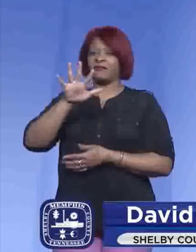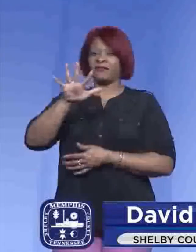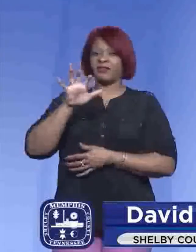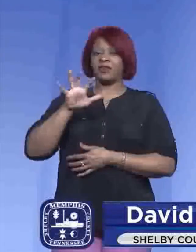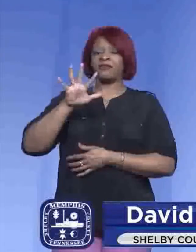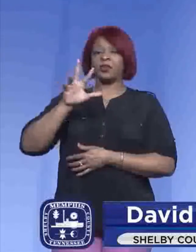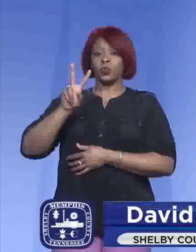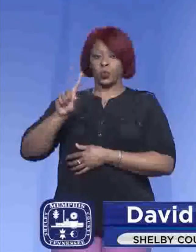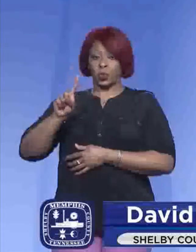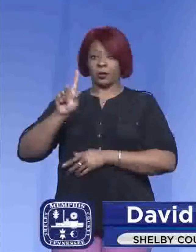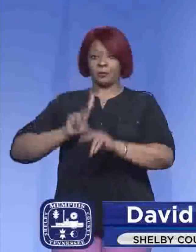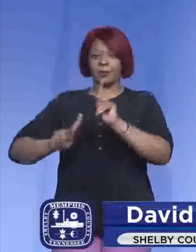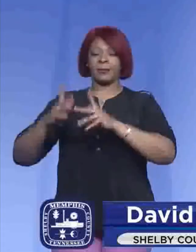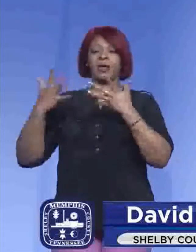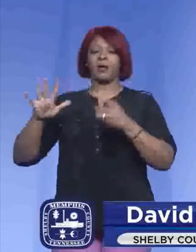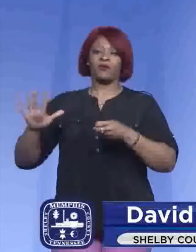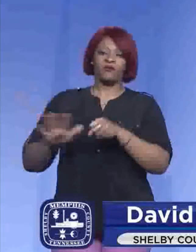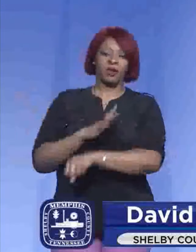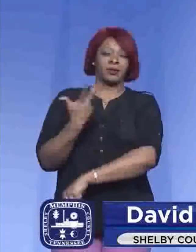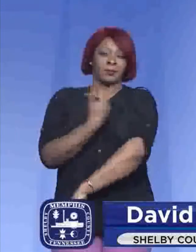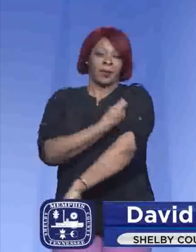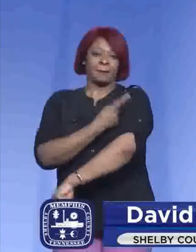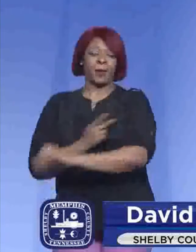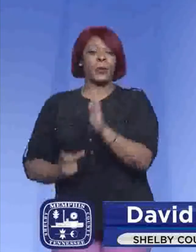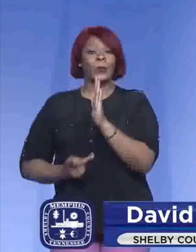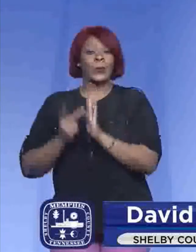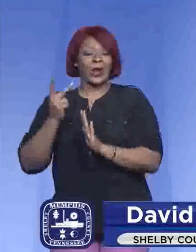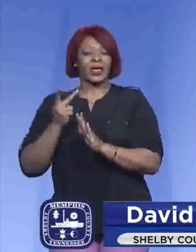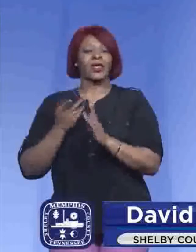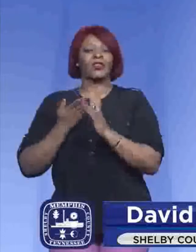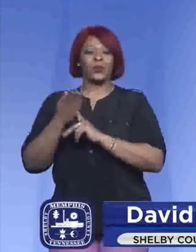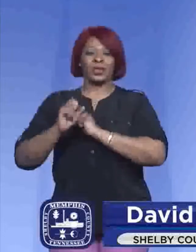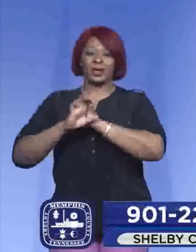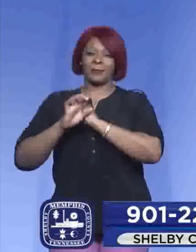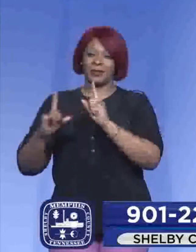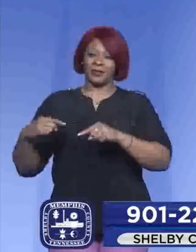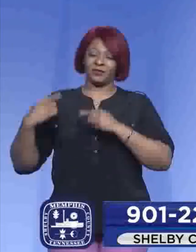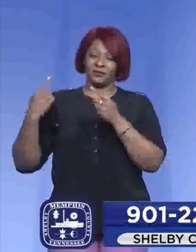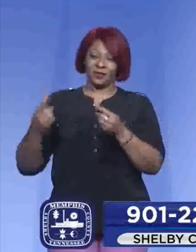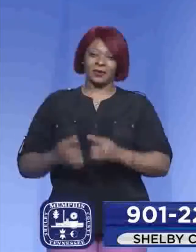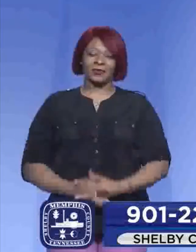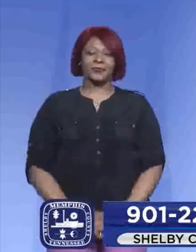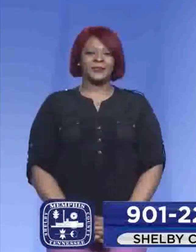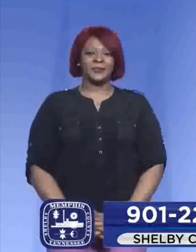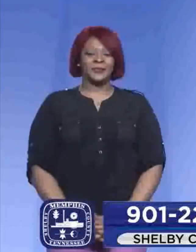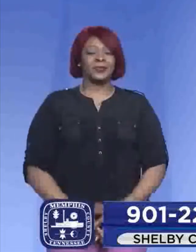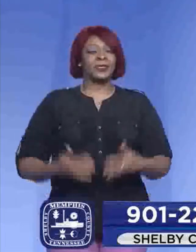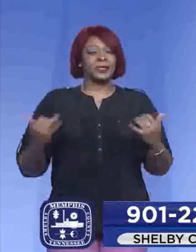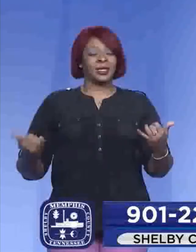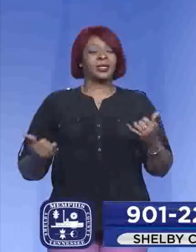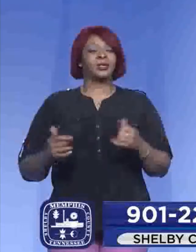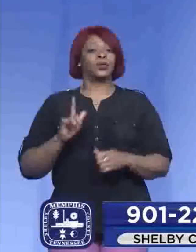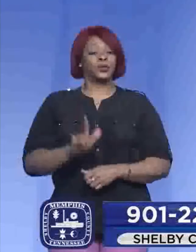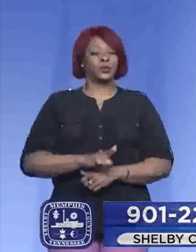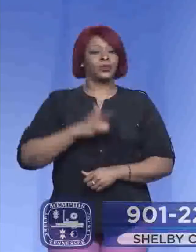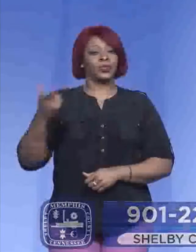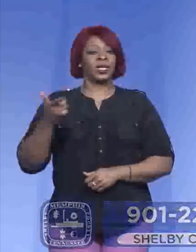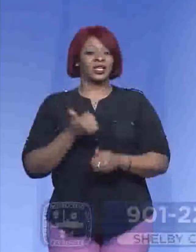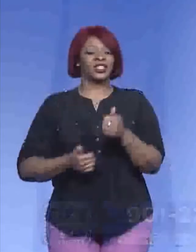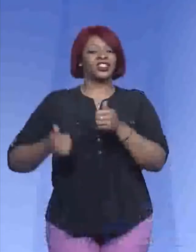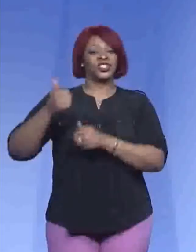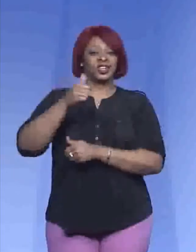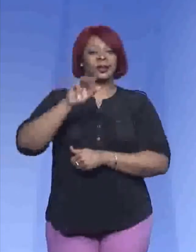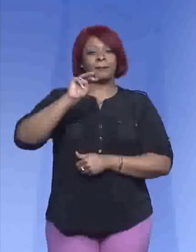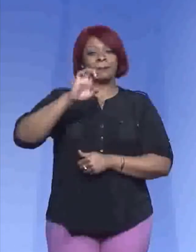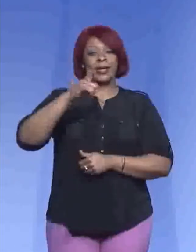42,551 people who have been fully vaccinated through the vaccine campaign so far. So with that, I'm going to turn it over to Chief Doug